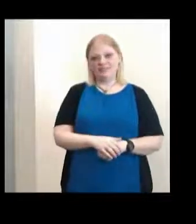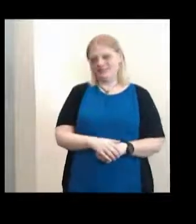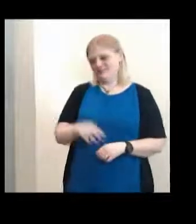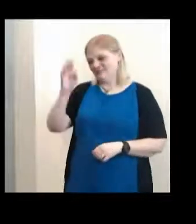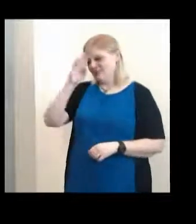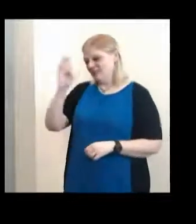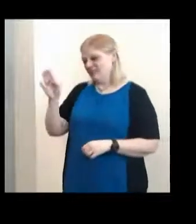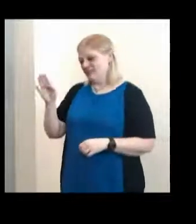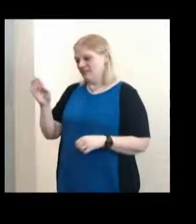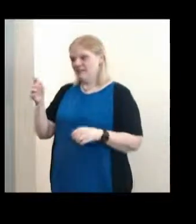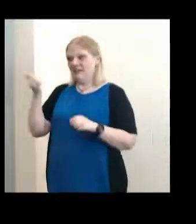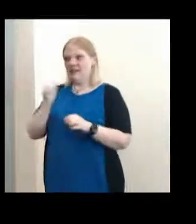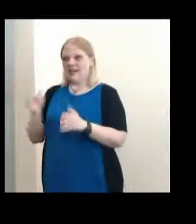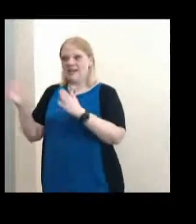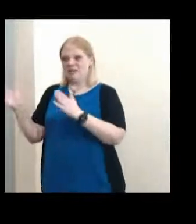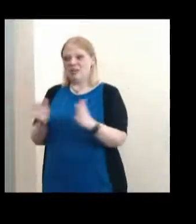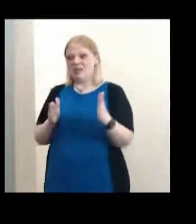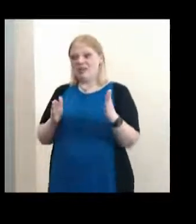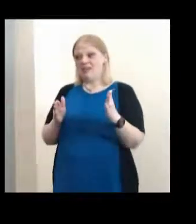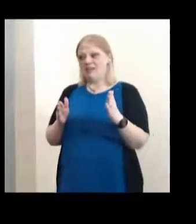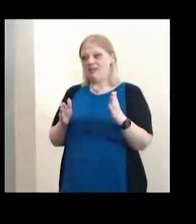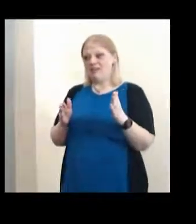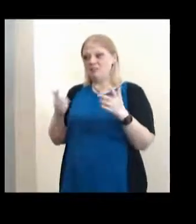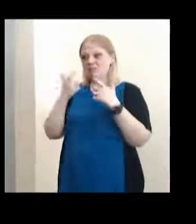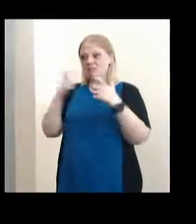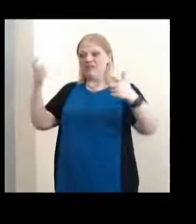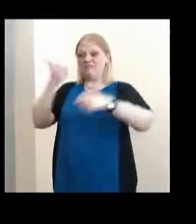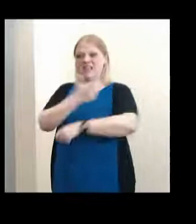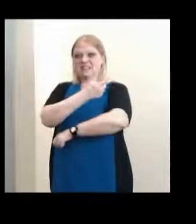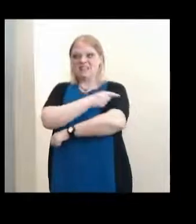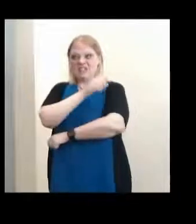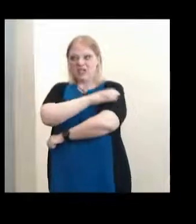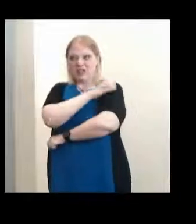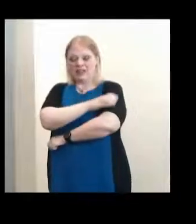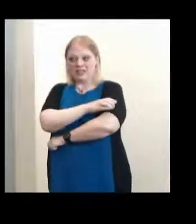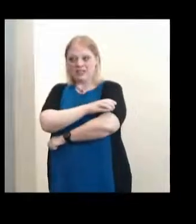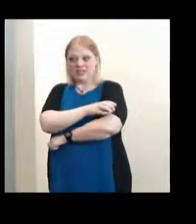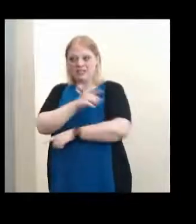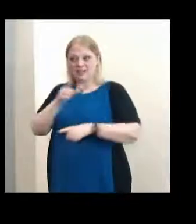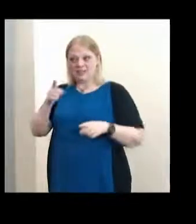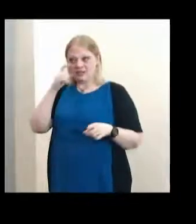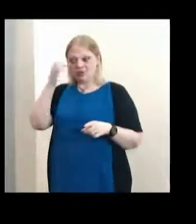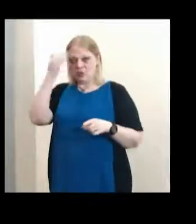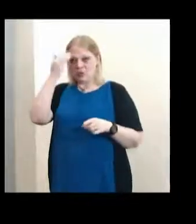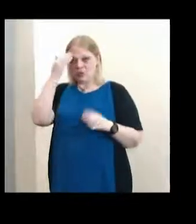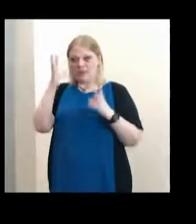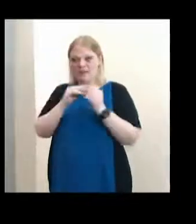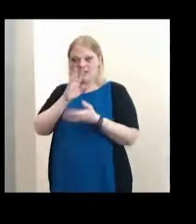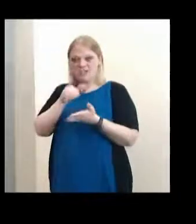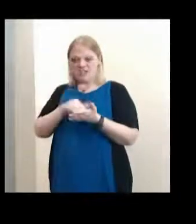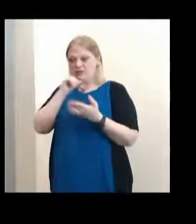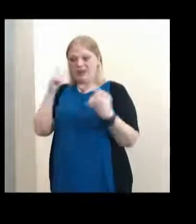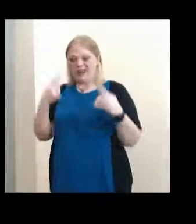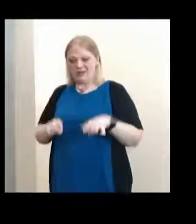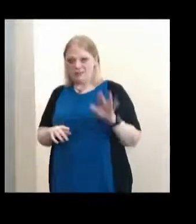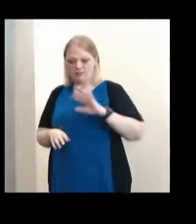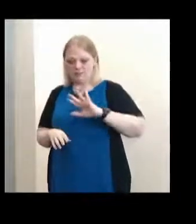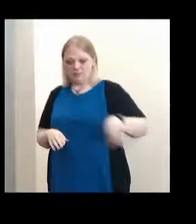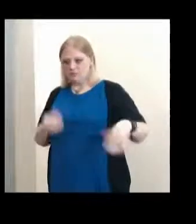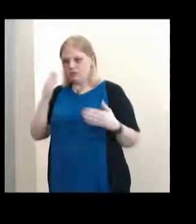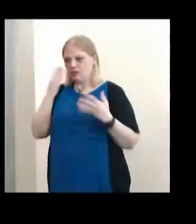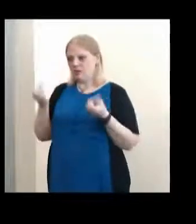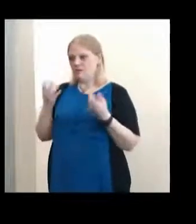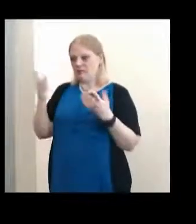Hello. Are there any plans to do any big vaccination clinics now that we know the convention center isn't happening? And I know a